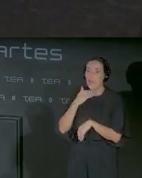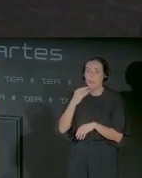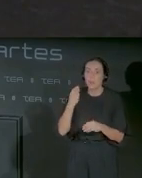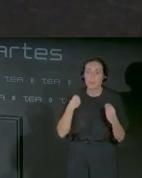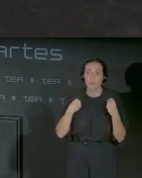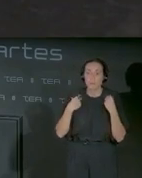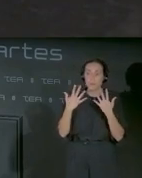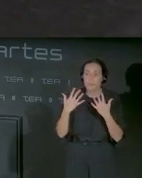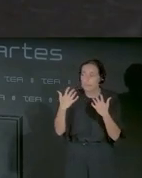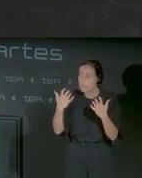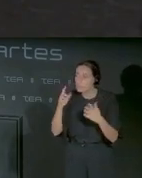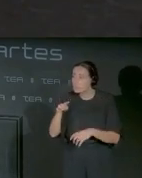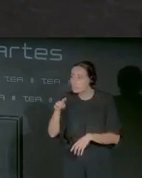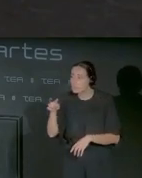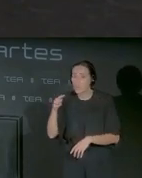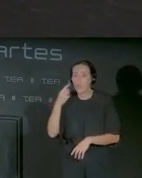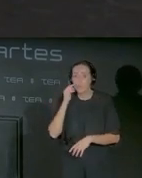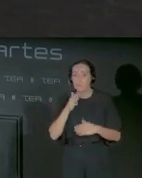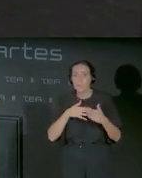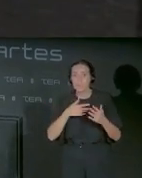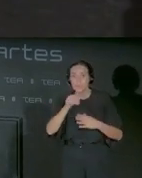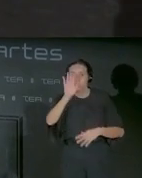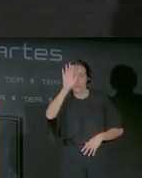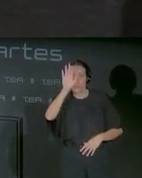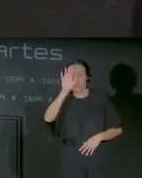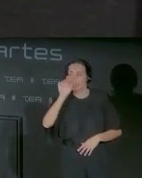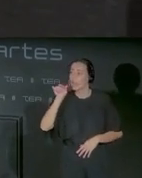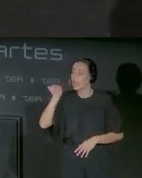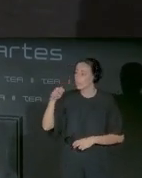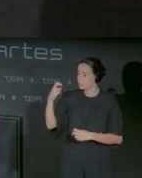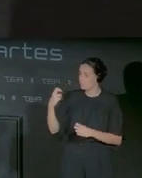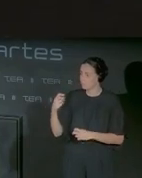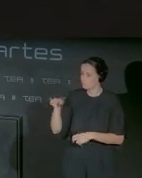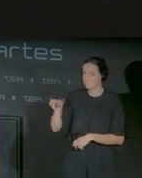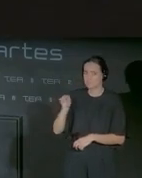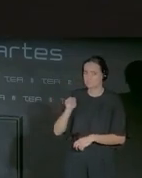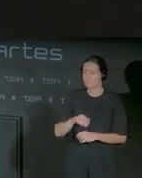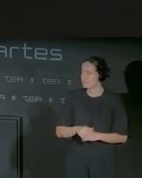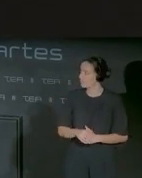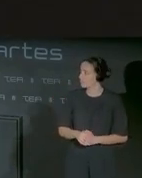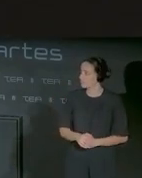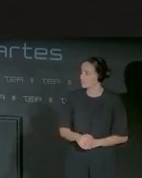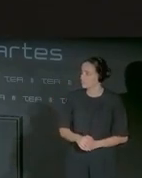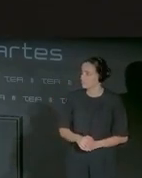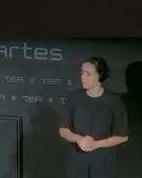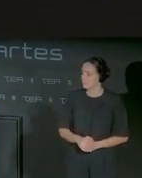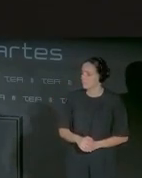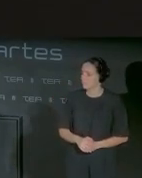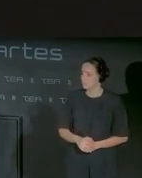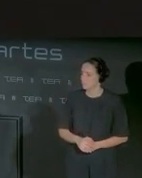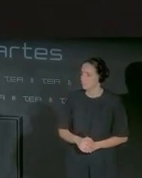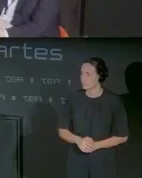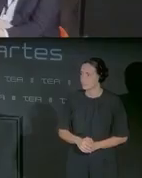I see one here. Is it possible to? Yeah. Thanks. Or.